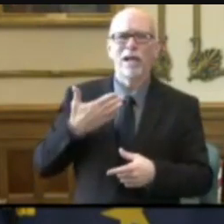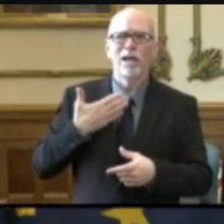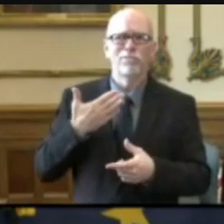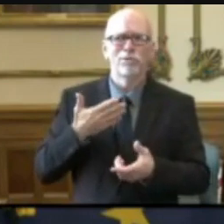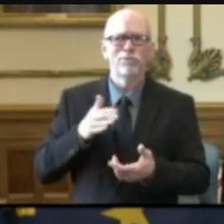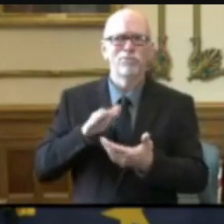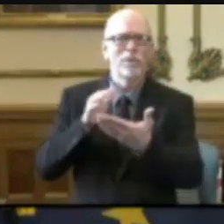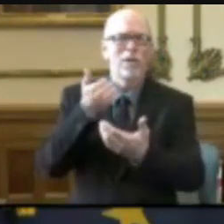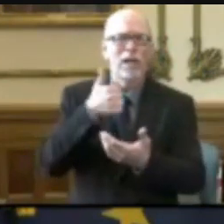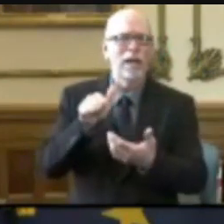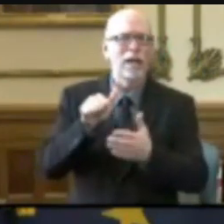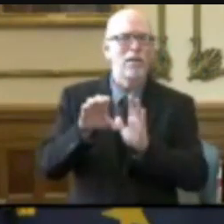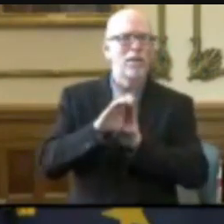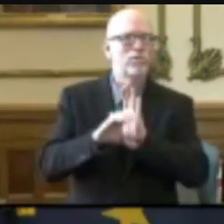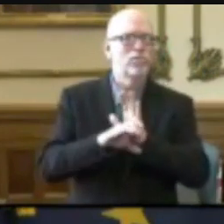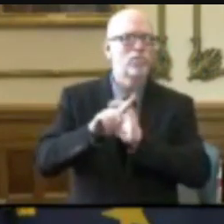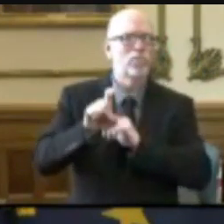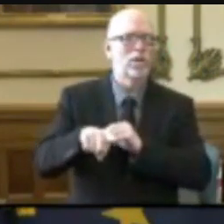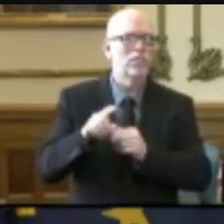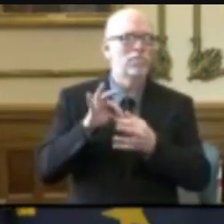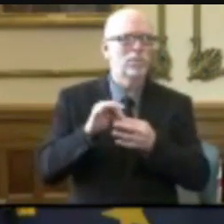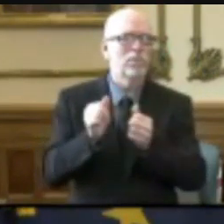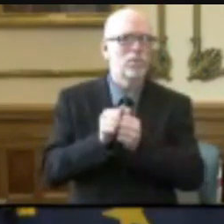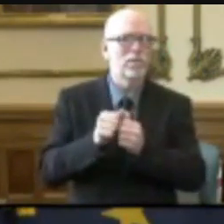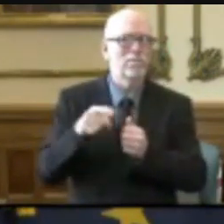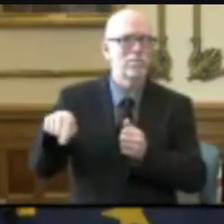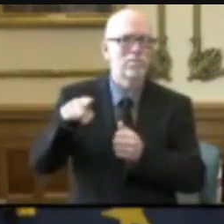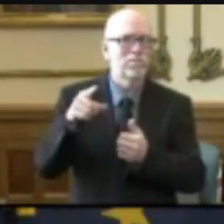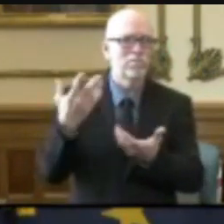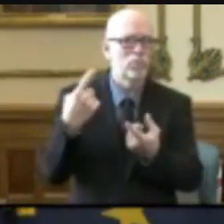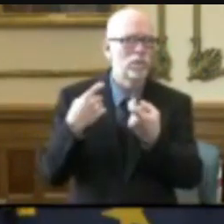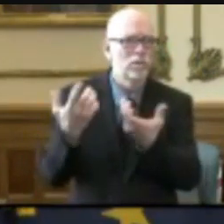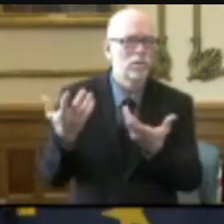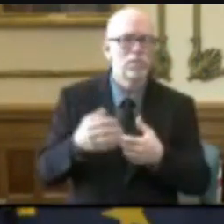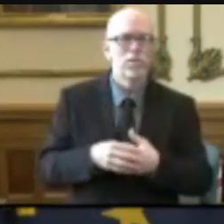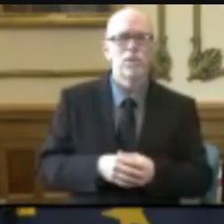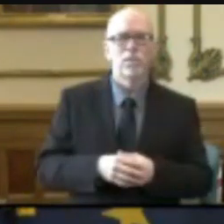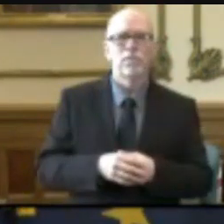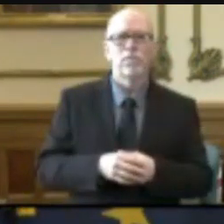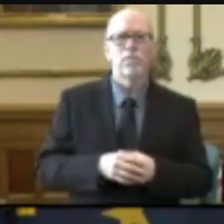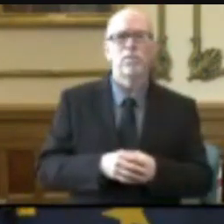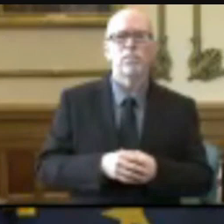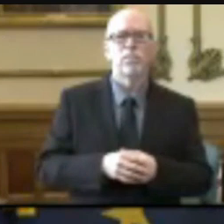any constitutional question specifically that they would have. And